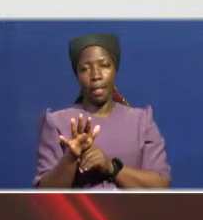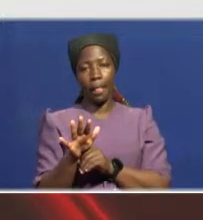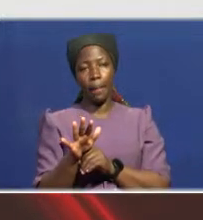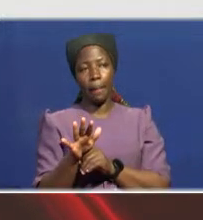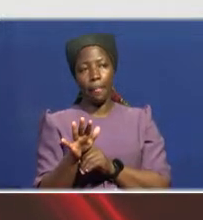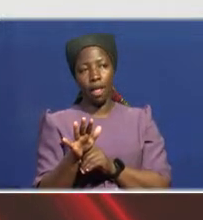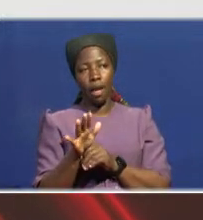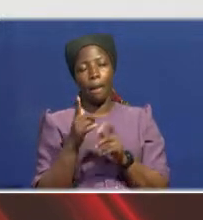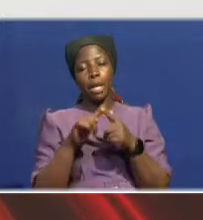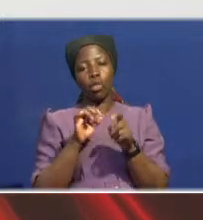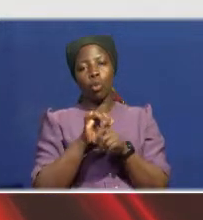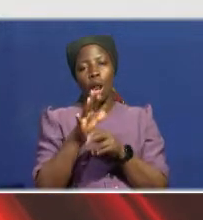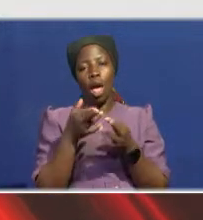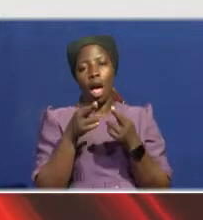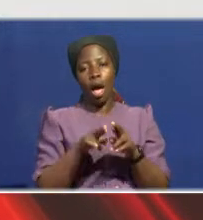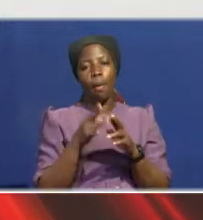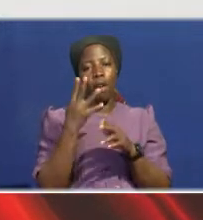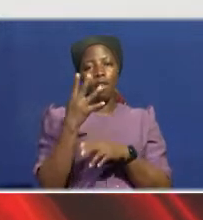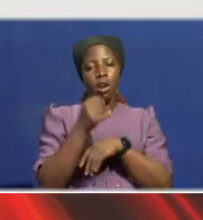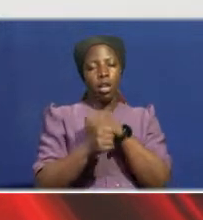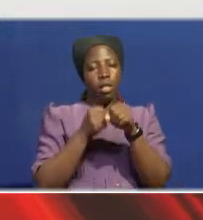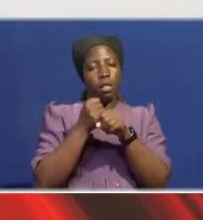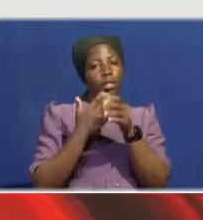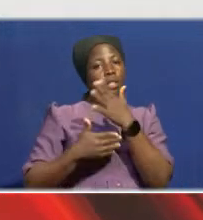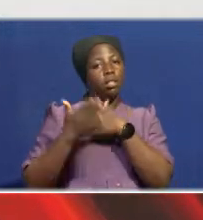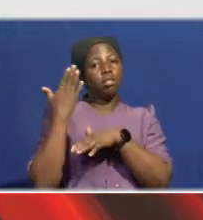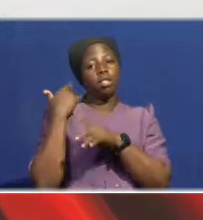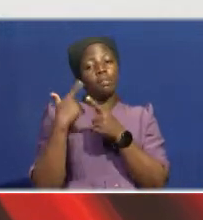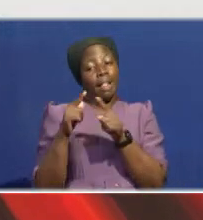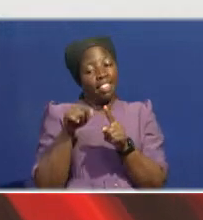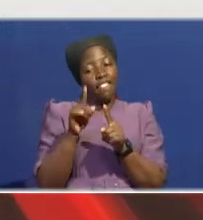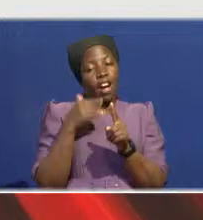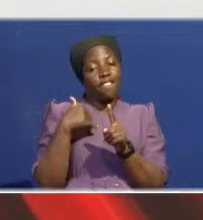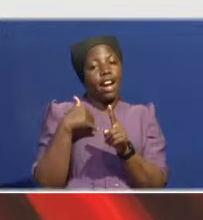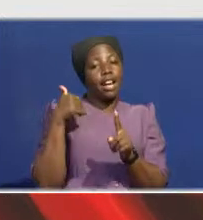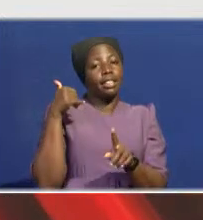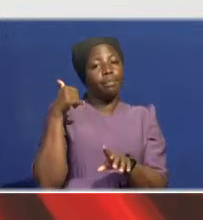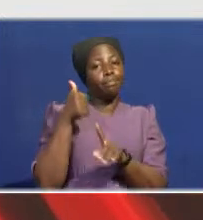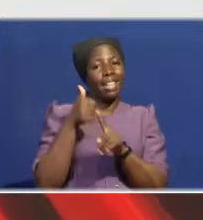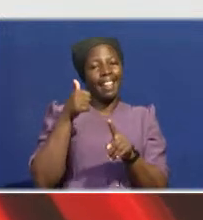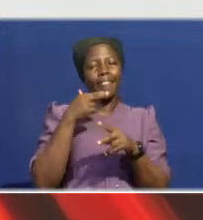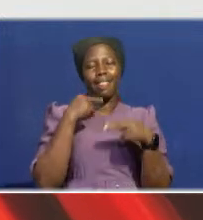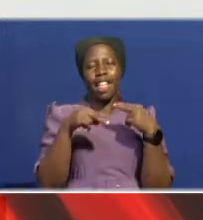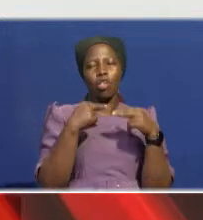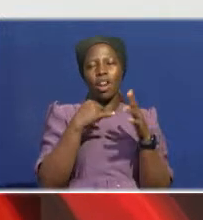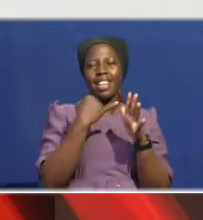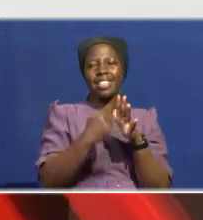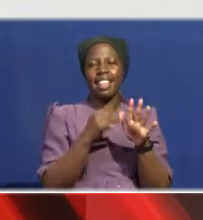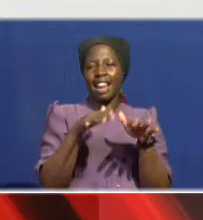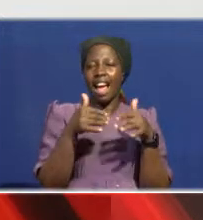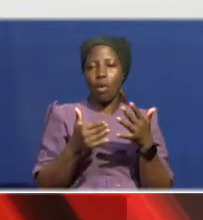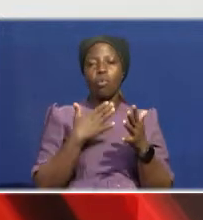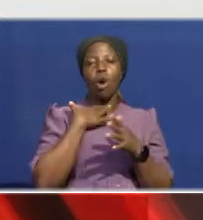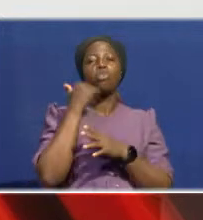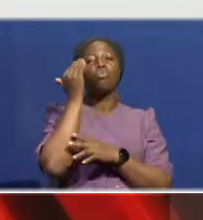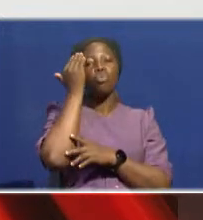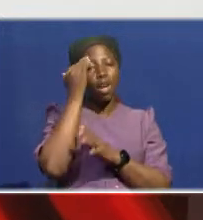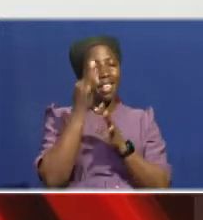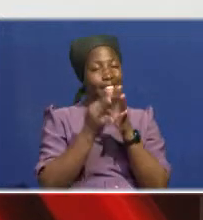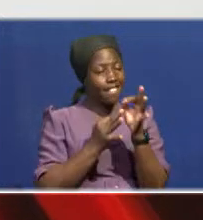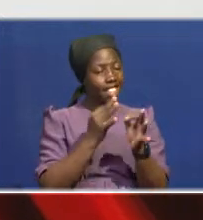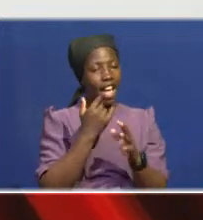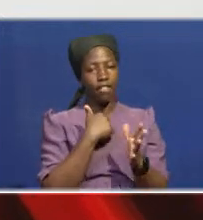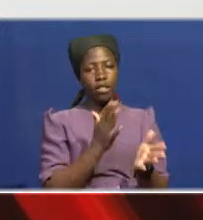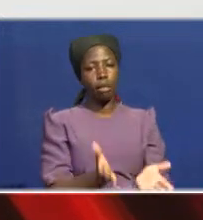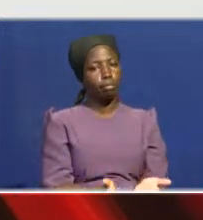happening 4 years ago, the impact it had on the hotel industry was massive, and want to get to know if they've been able to keep up and what